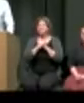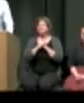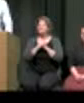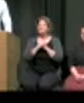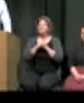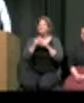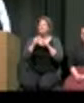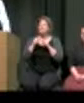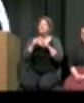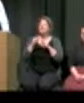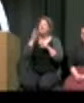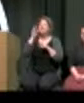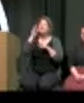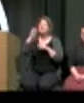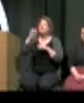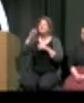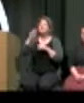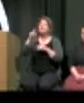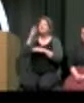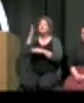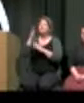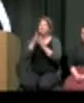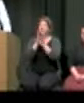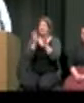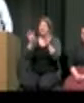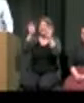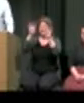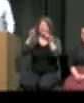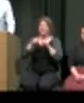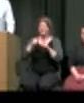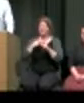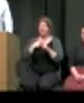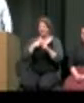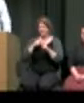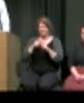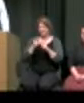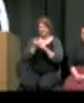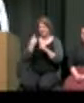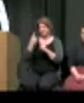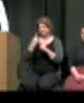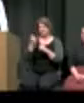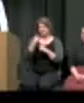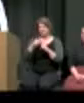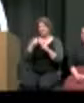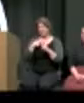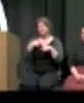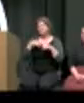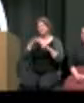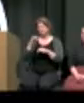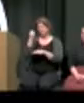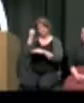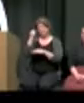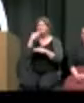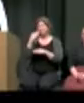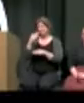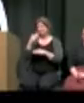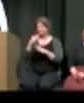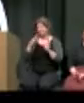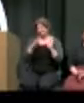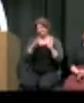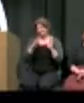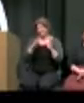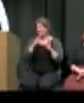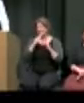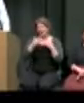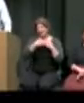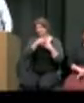is the Indian signal tree. So we put up safety fence around that. I know we got a question about that last year, so still in good condition. We're never